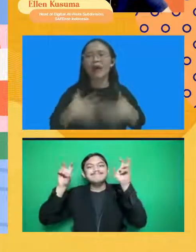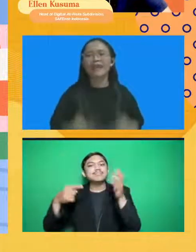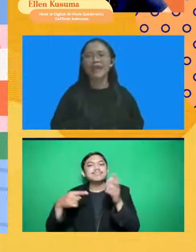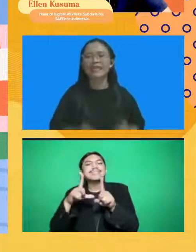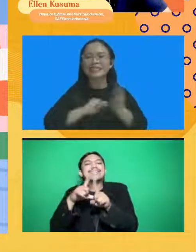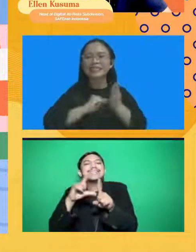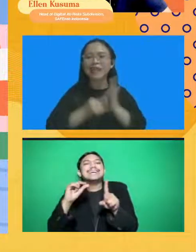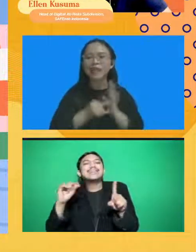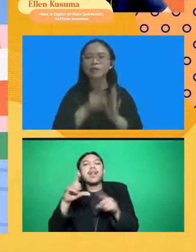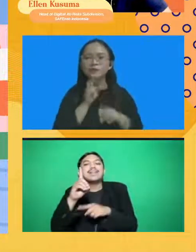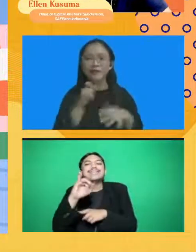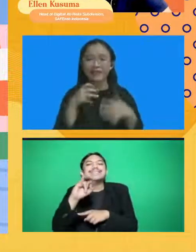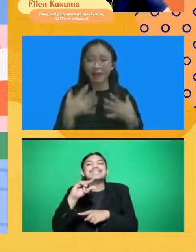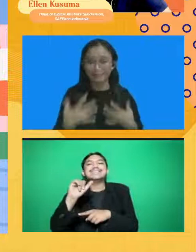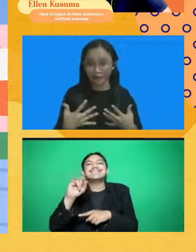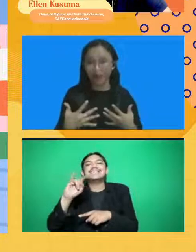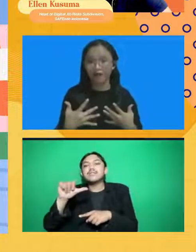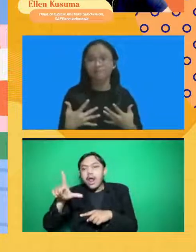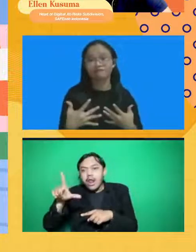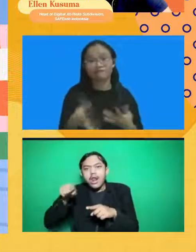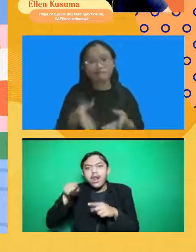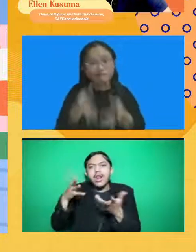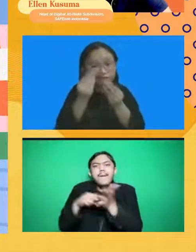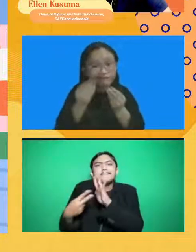data verification. So